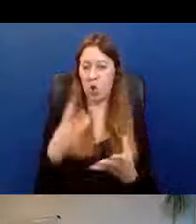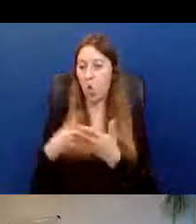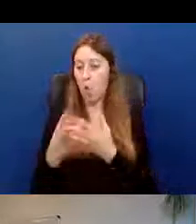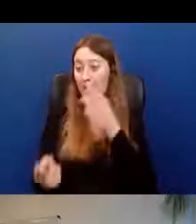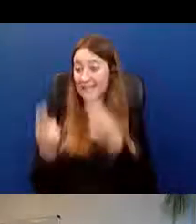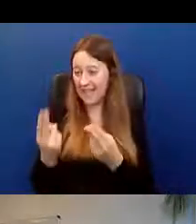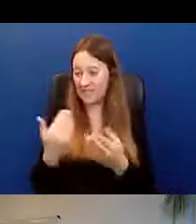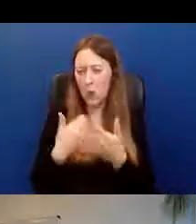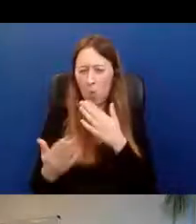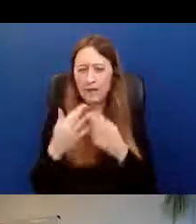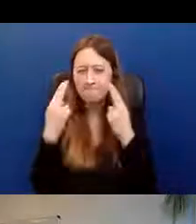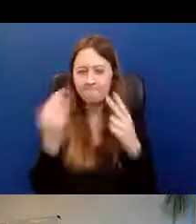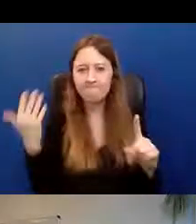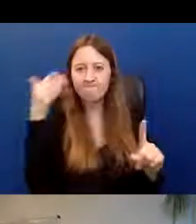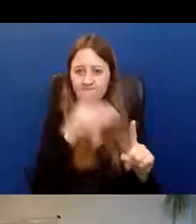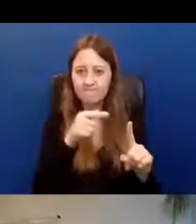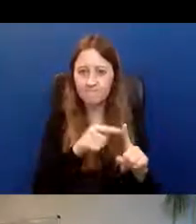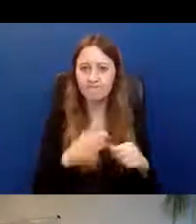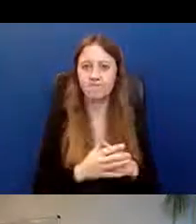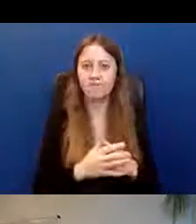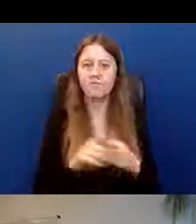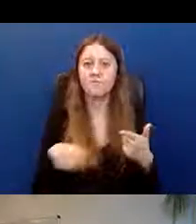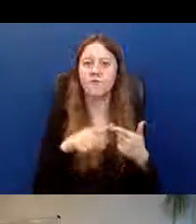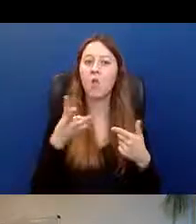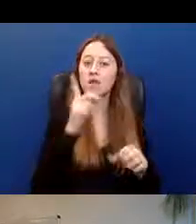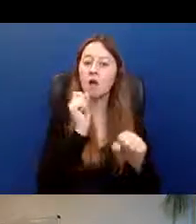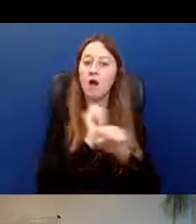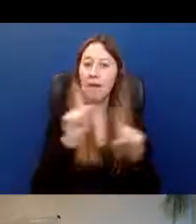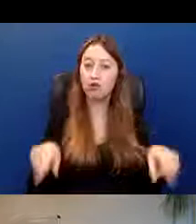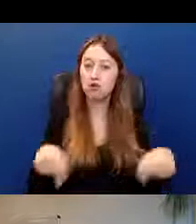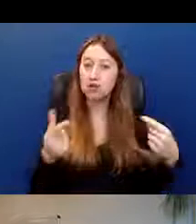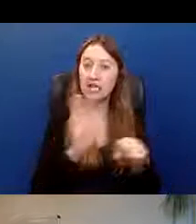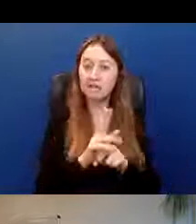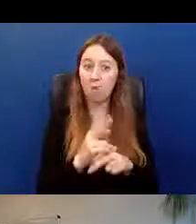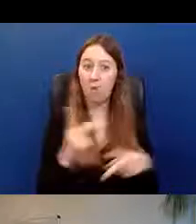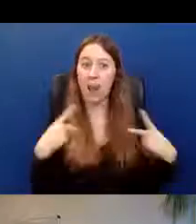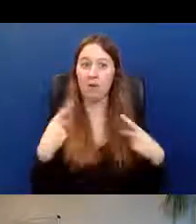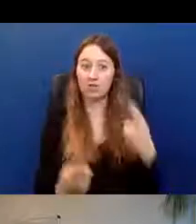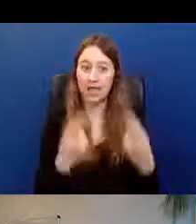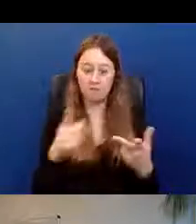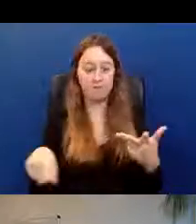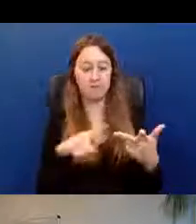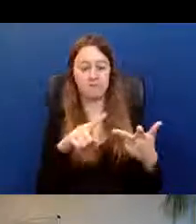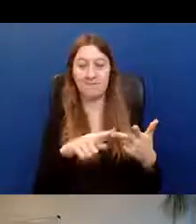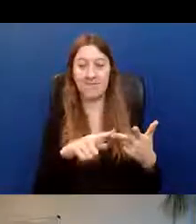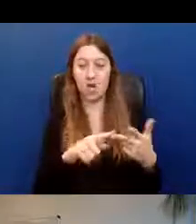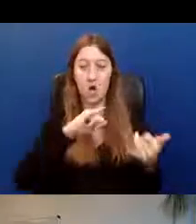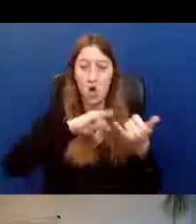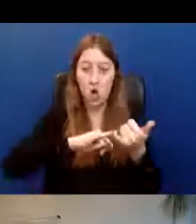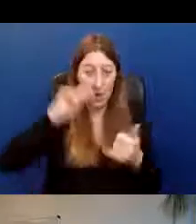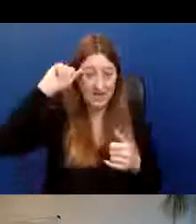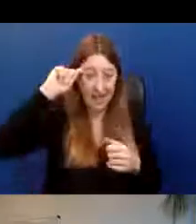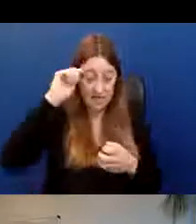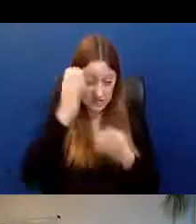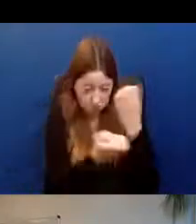some of the challenges in sign language assessment, the skills that testers need in terms of knowing how